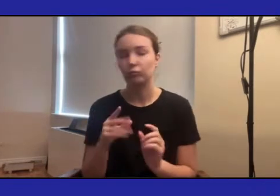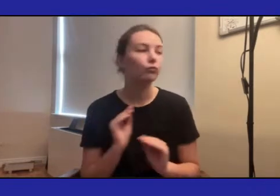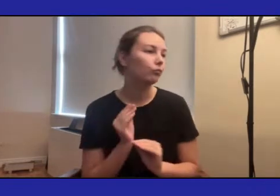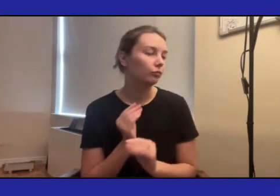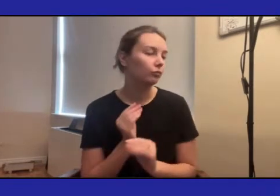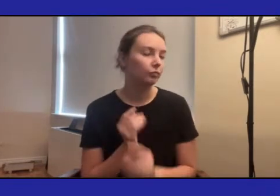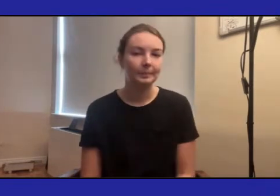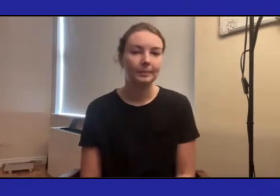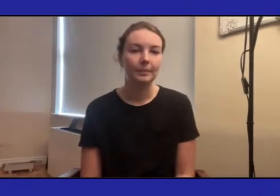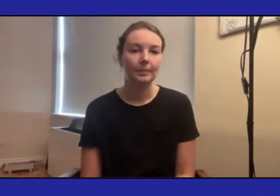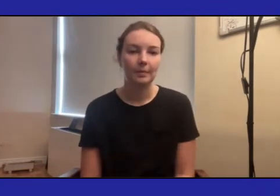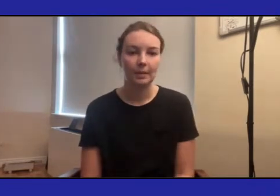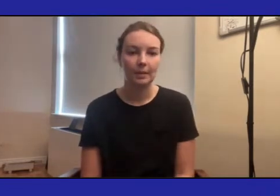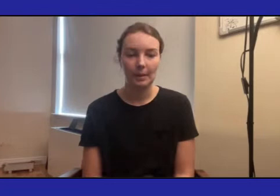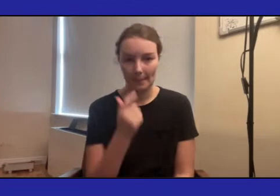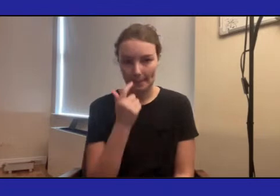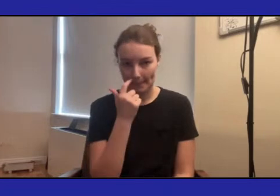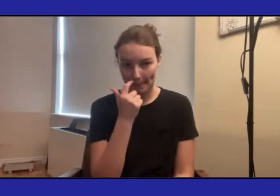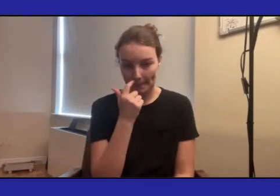Uh,